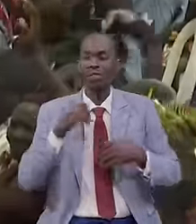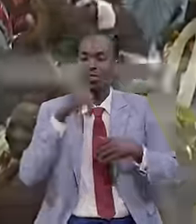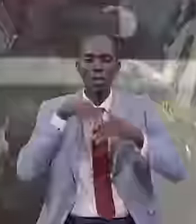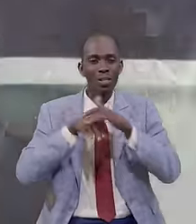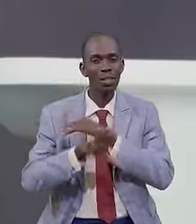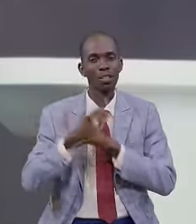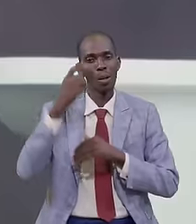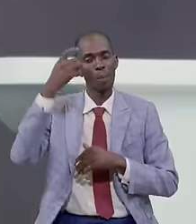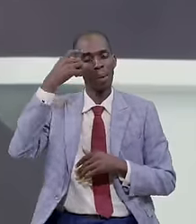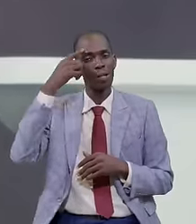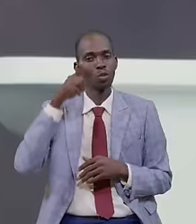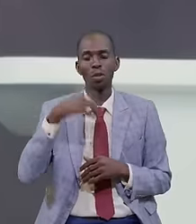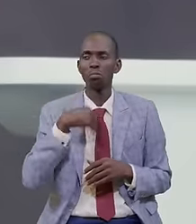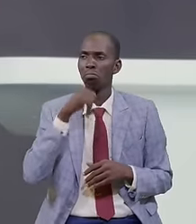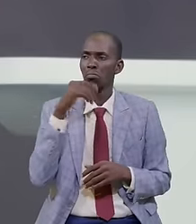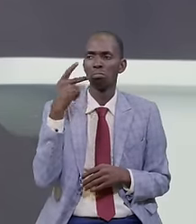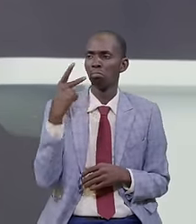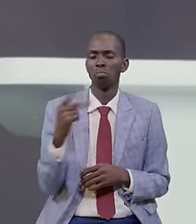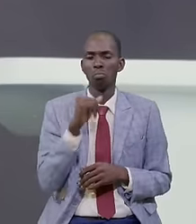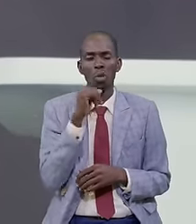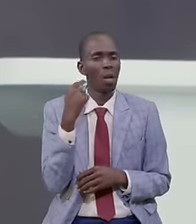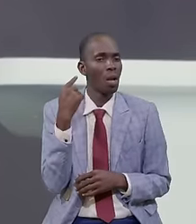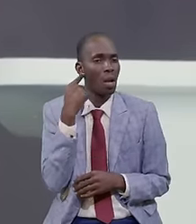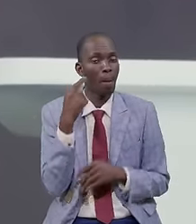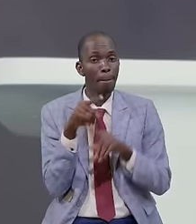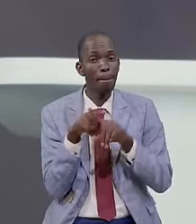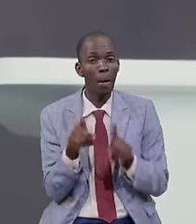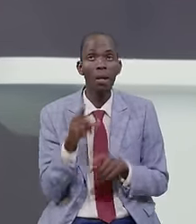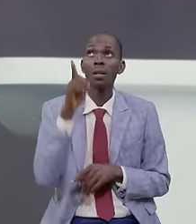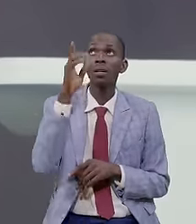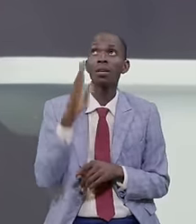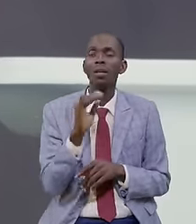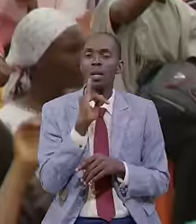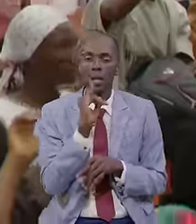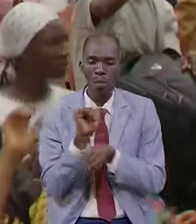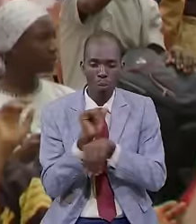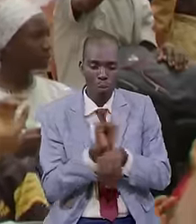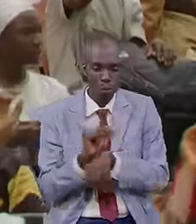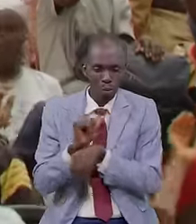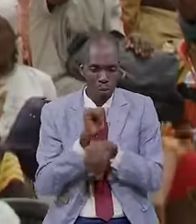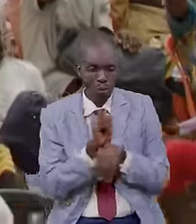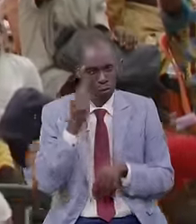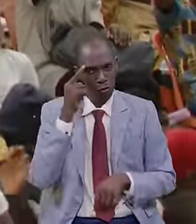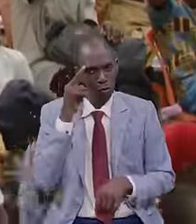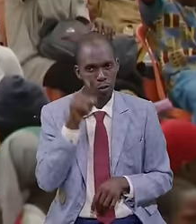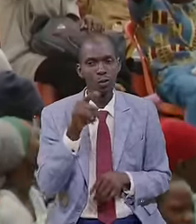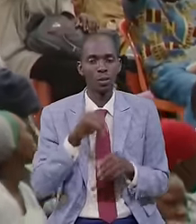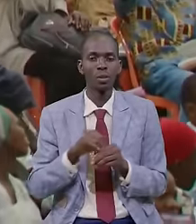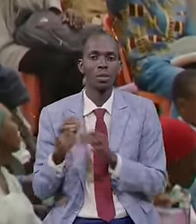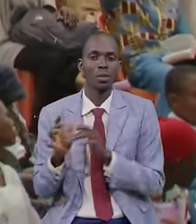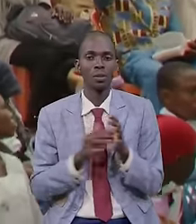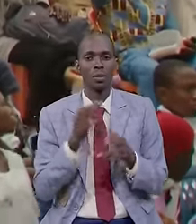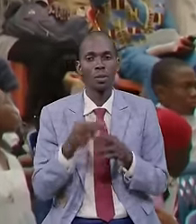you have not seen, you have not heard, but God is working for you. Working on